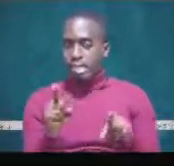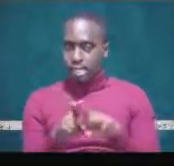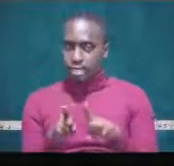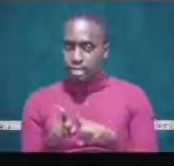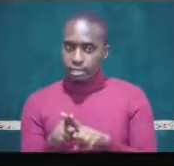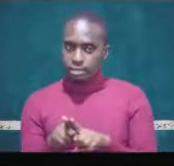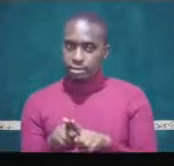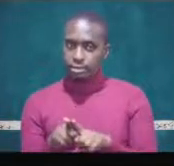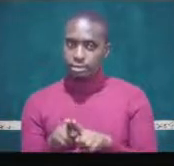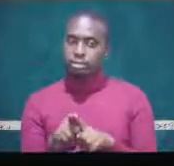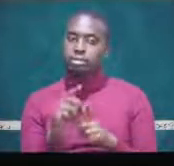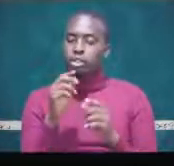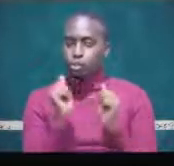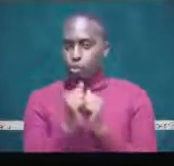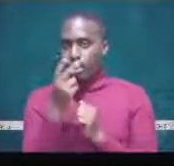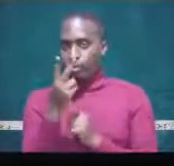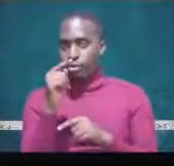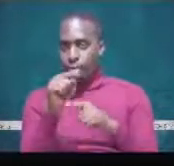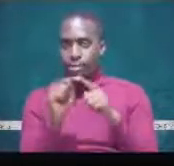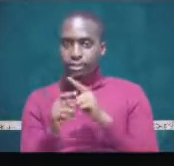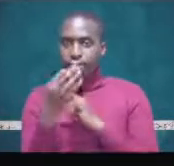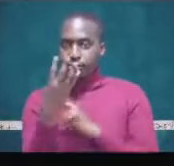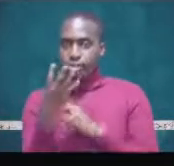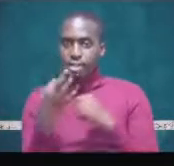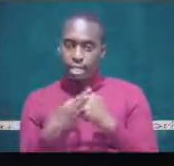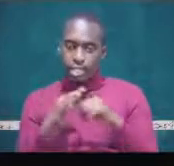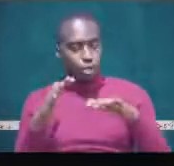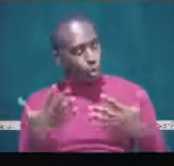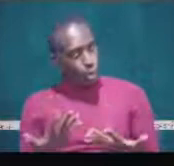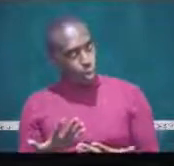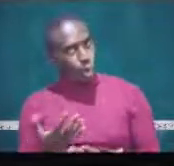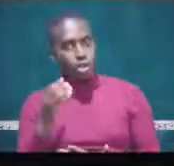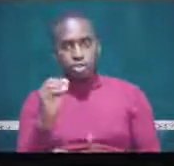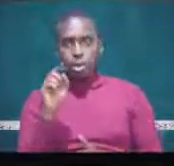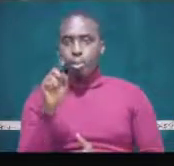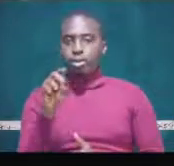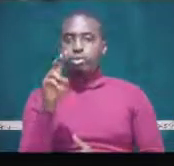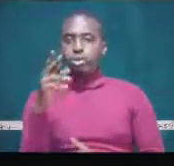is 12 out of 48 or